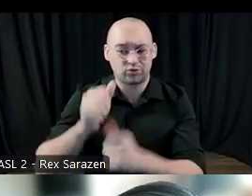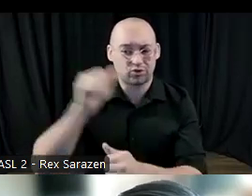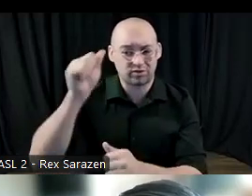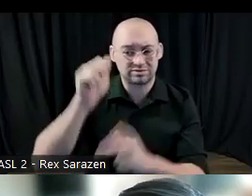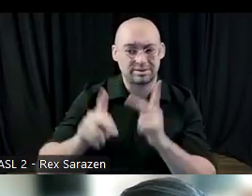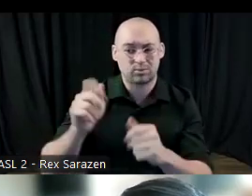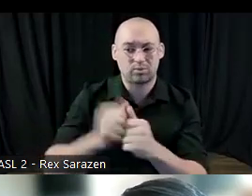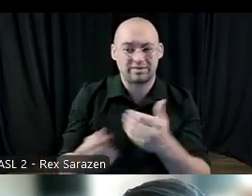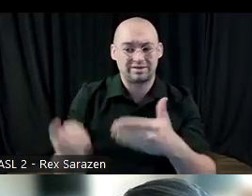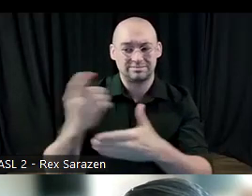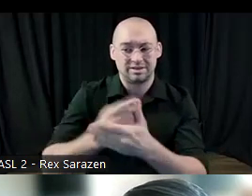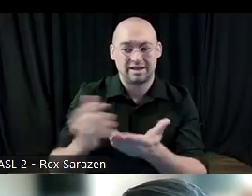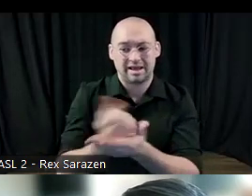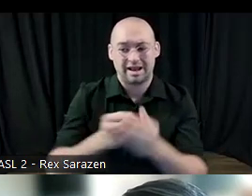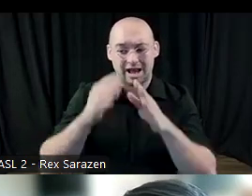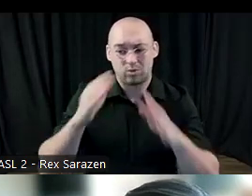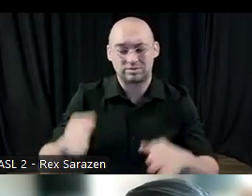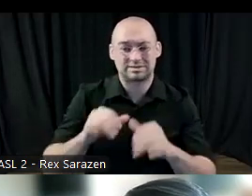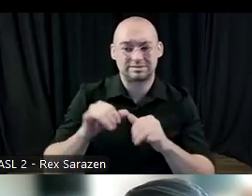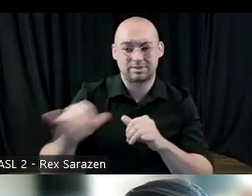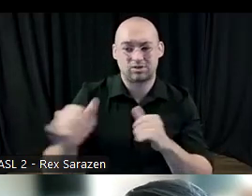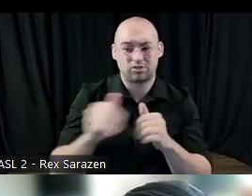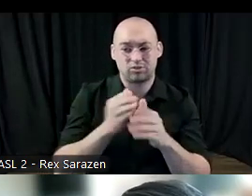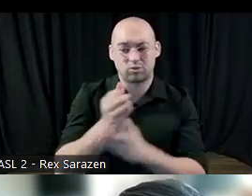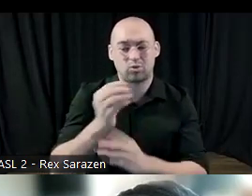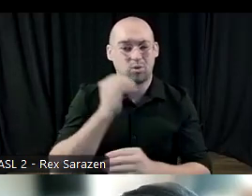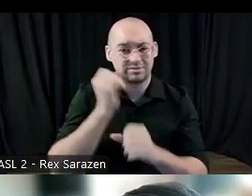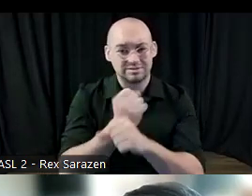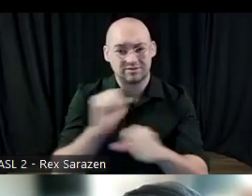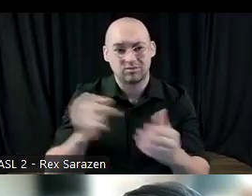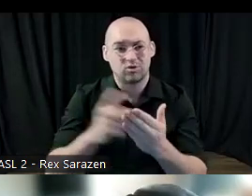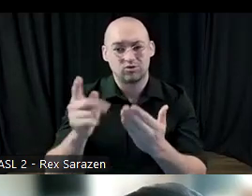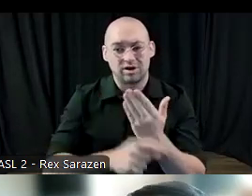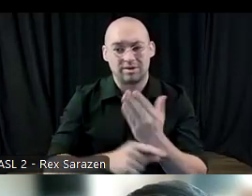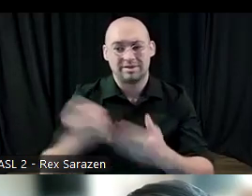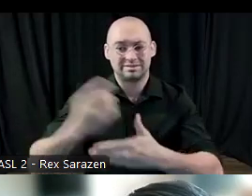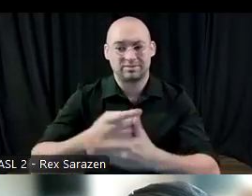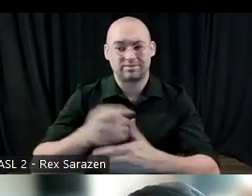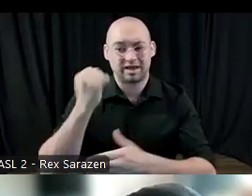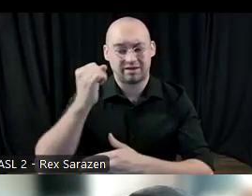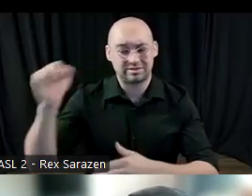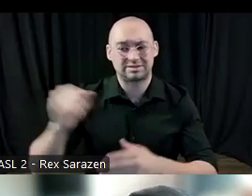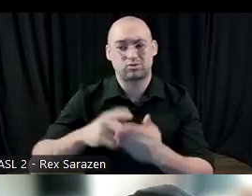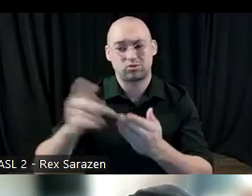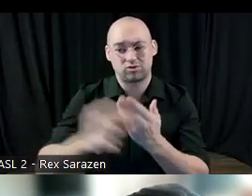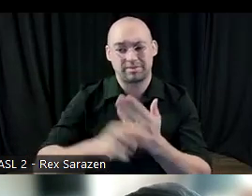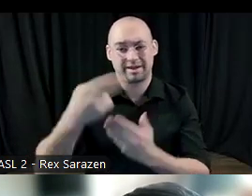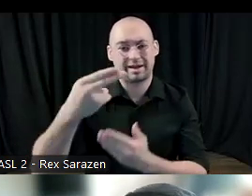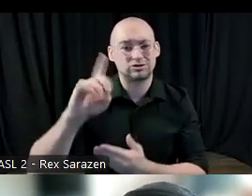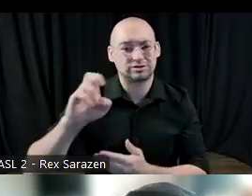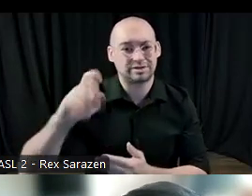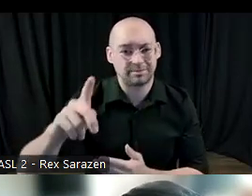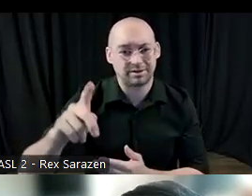obtain housing stability through the Home Safe Program and the Housing and Disability Advocacy Program, HDAP. That's under